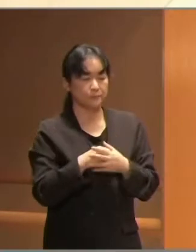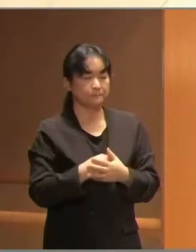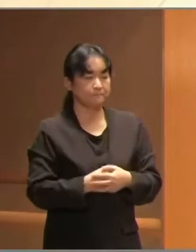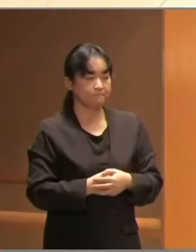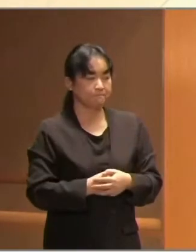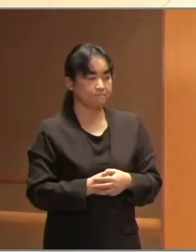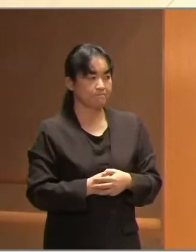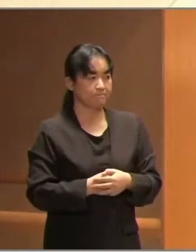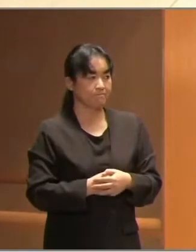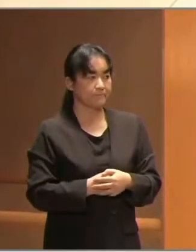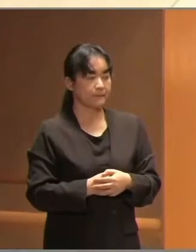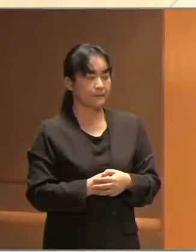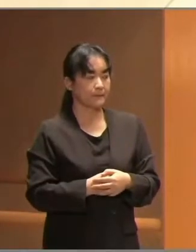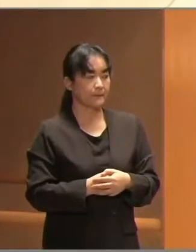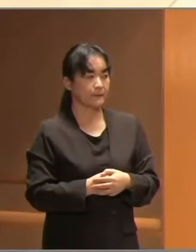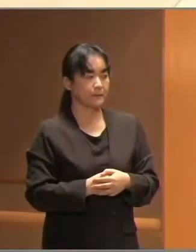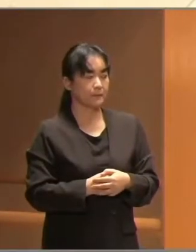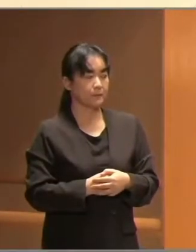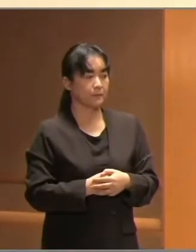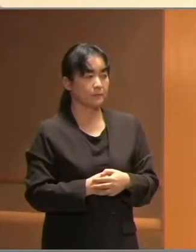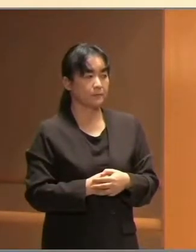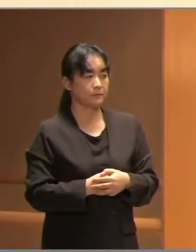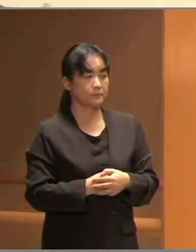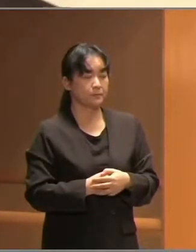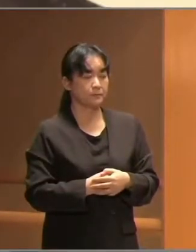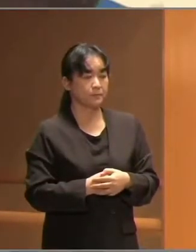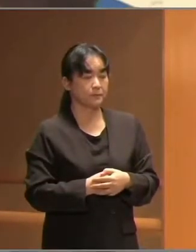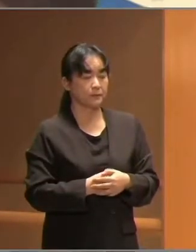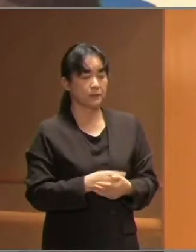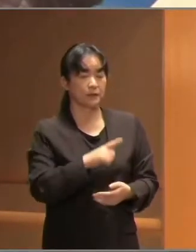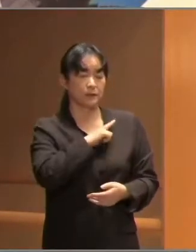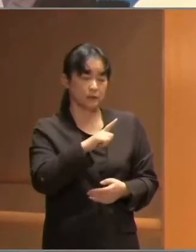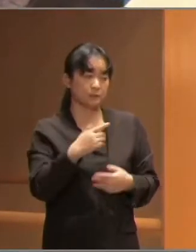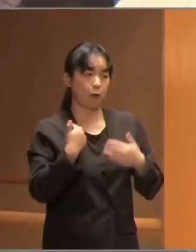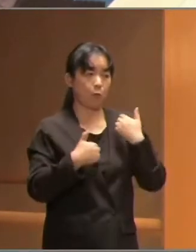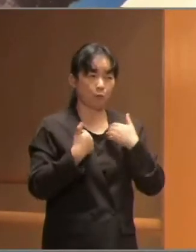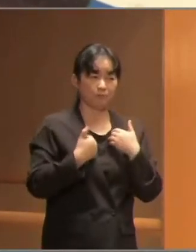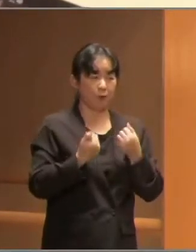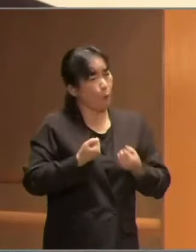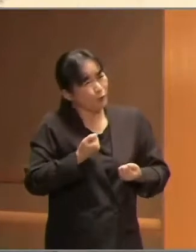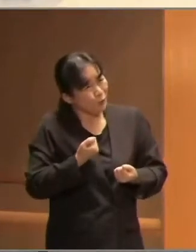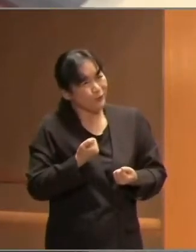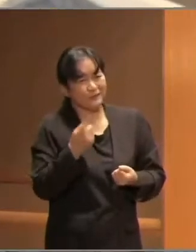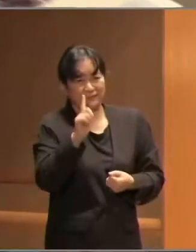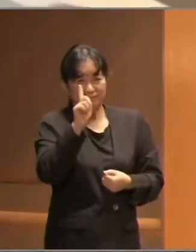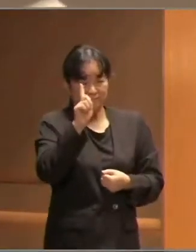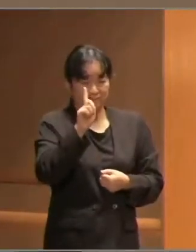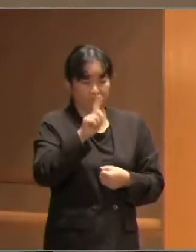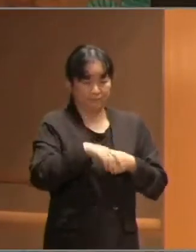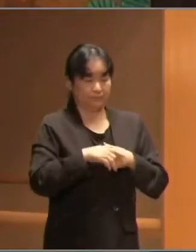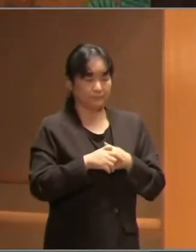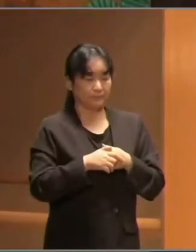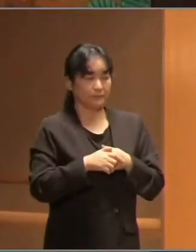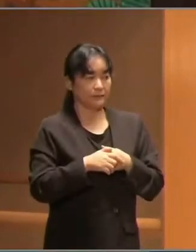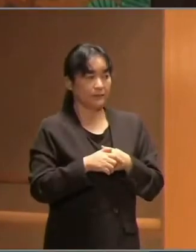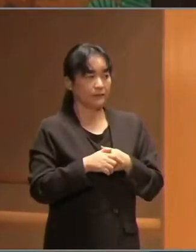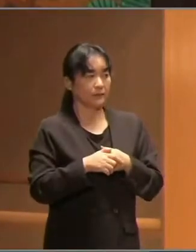the wooden board or metal board, and the calligrapher can identify which one is which.